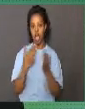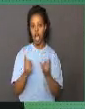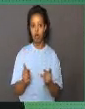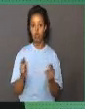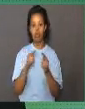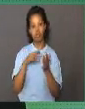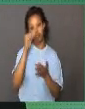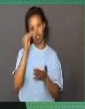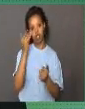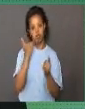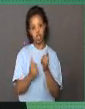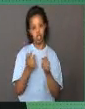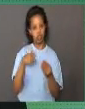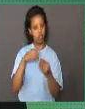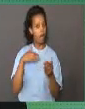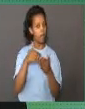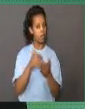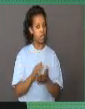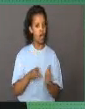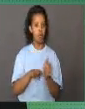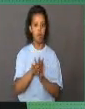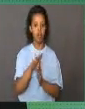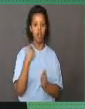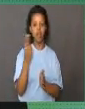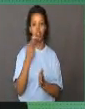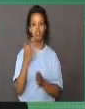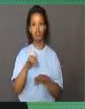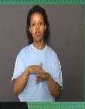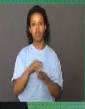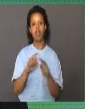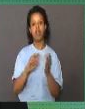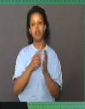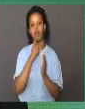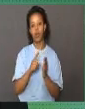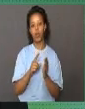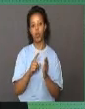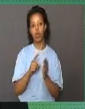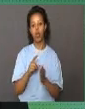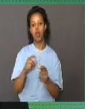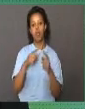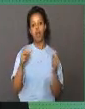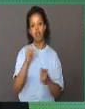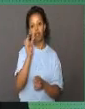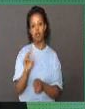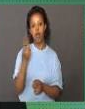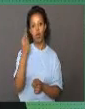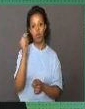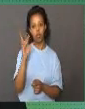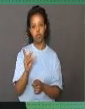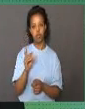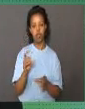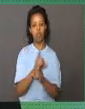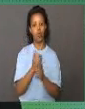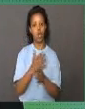of our lesson on bacteria used in the production of antibiotics.